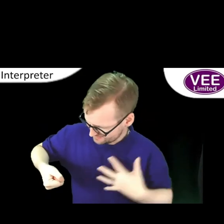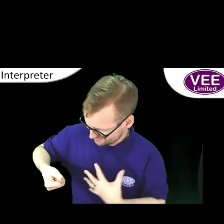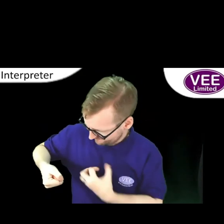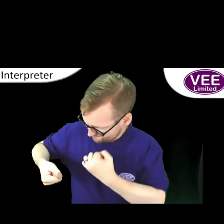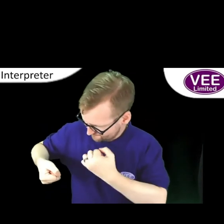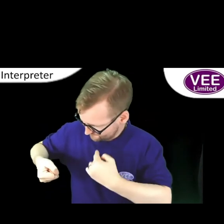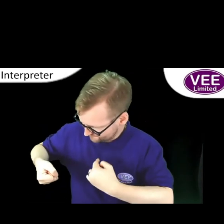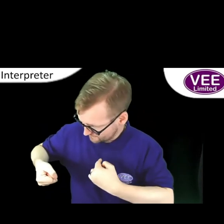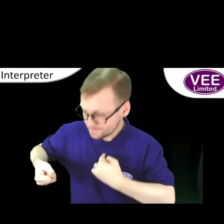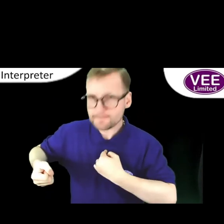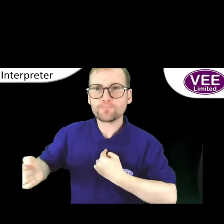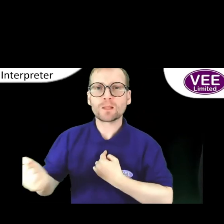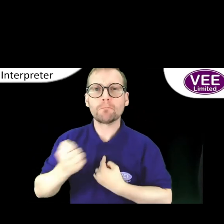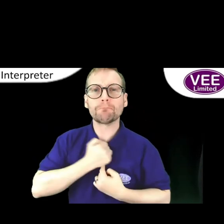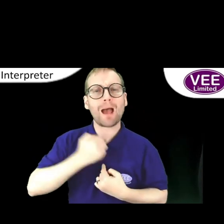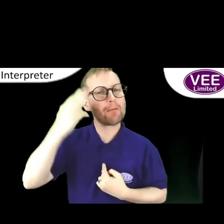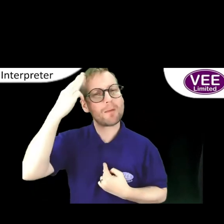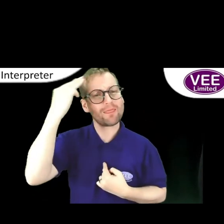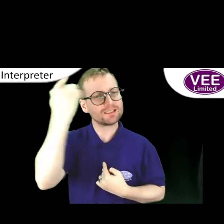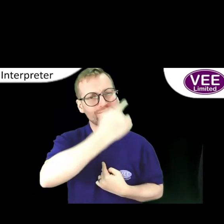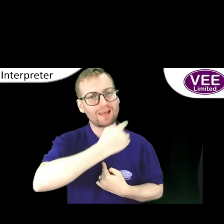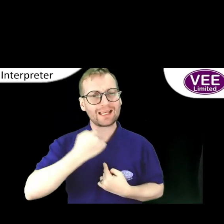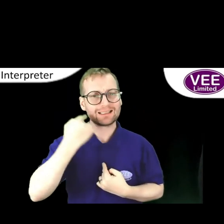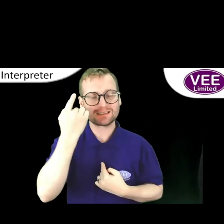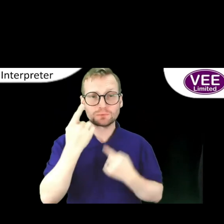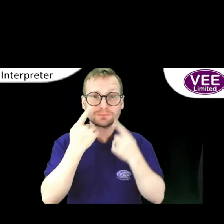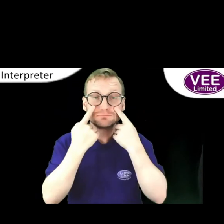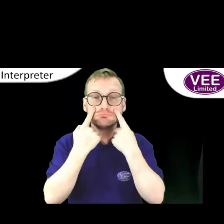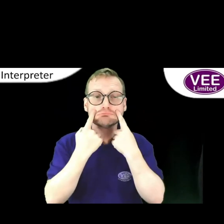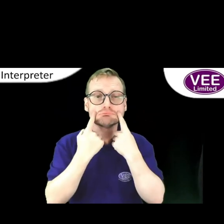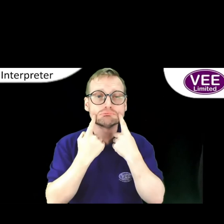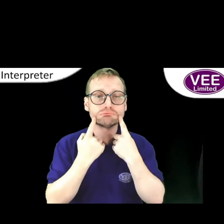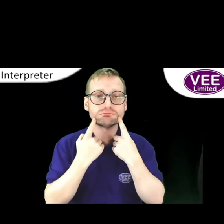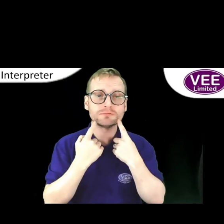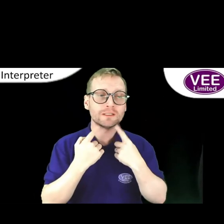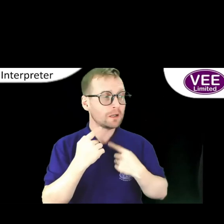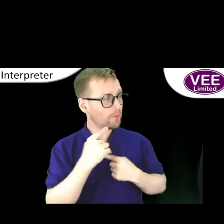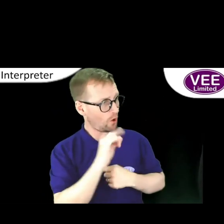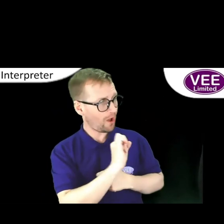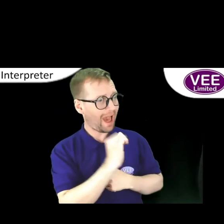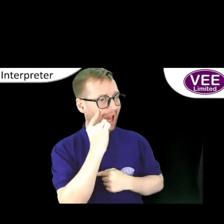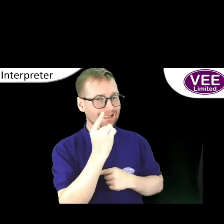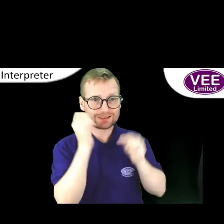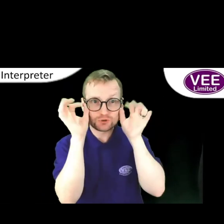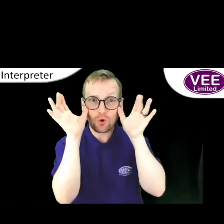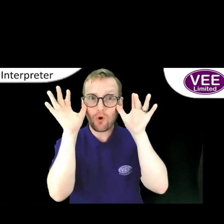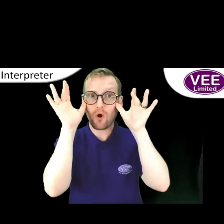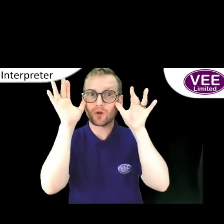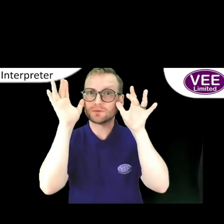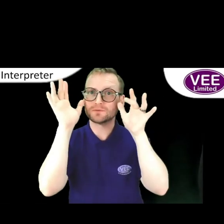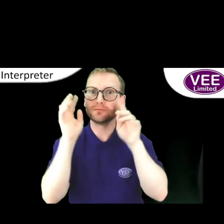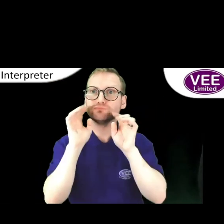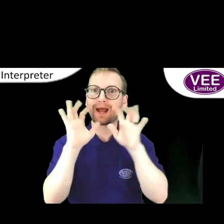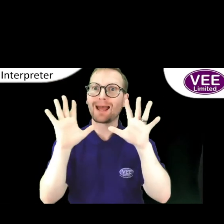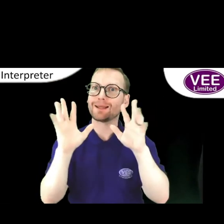side. My mother's face was wet with tears, but her eyes they shone with